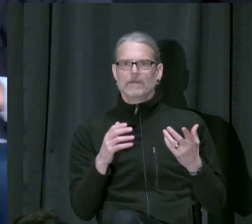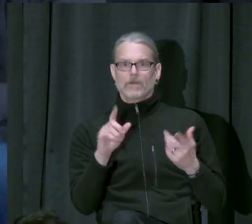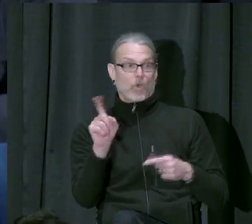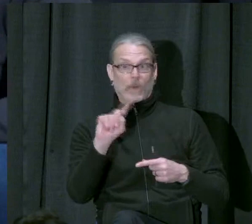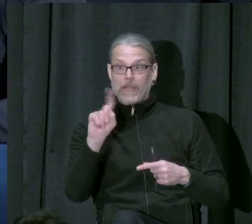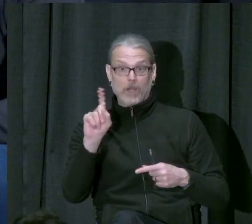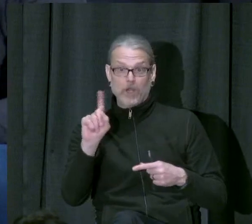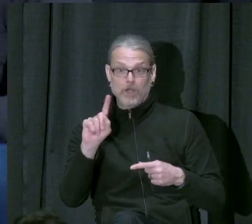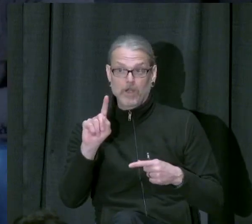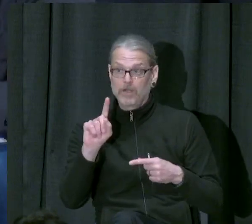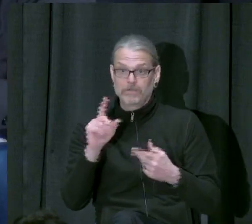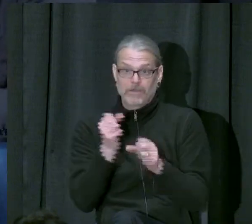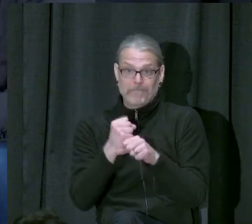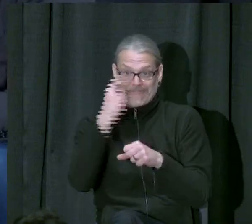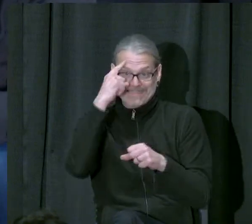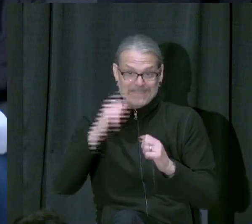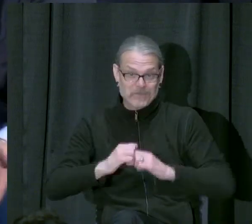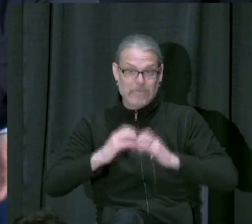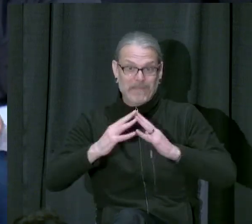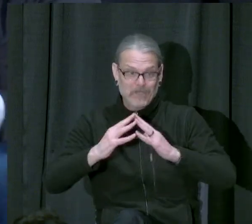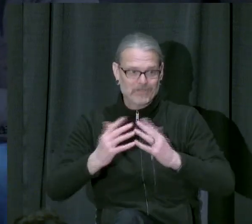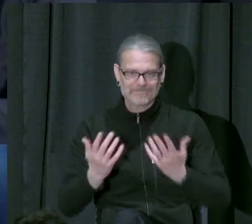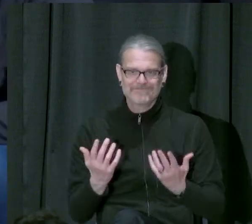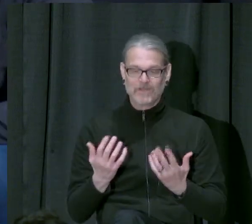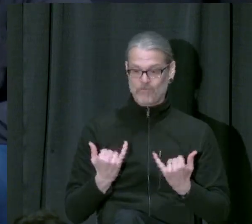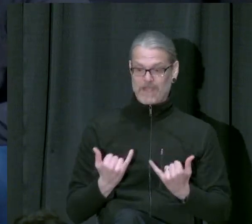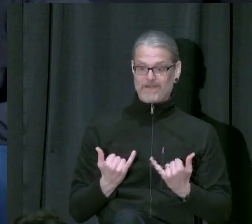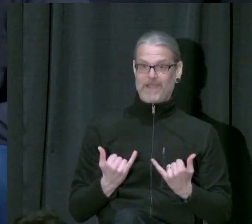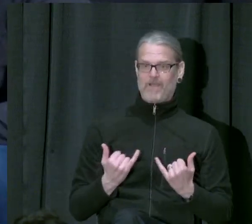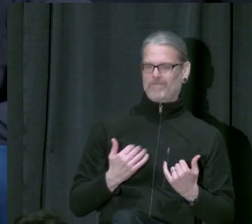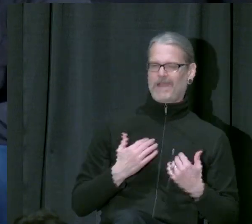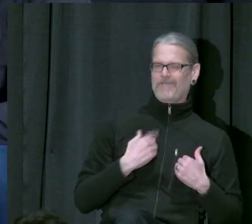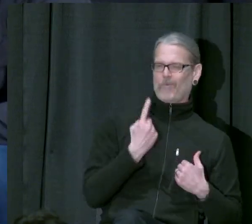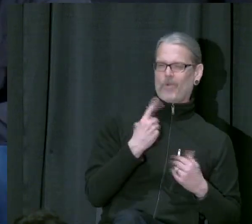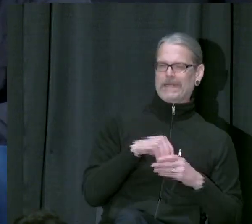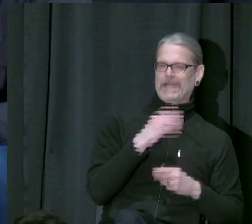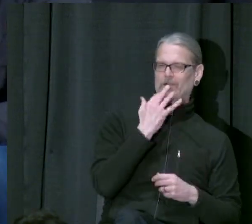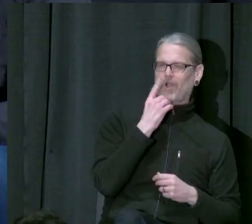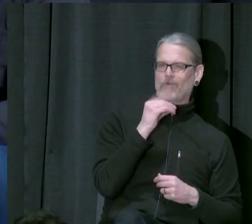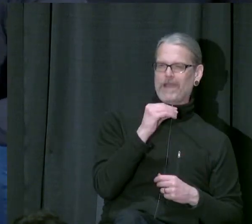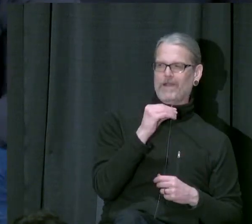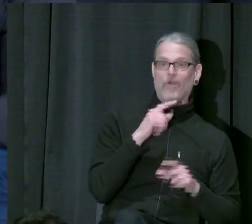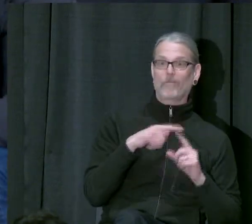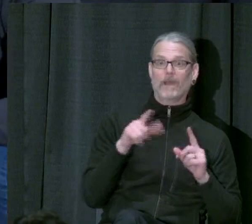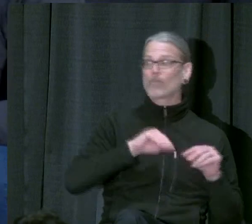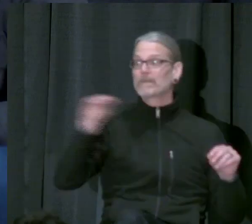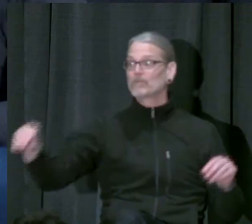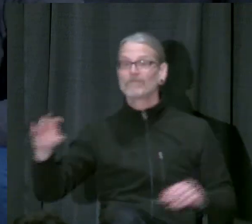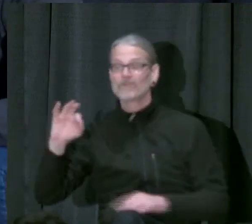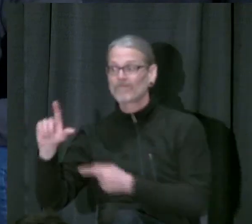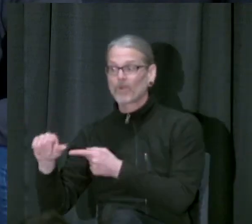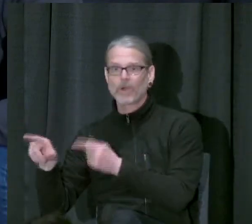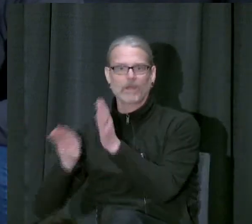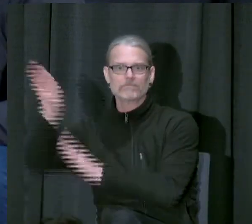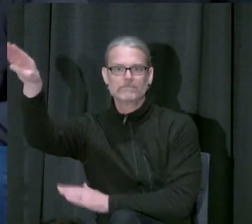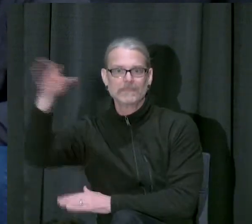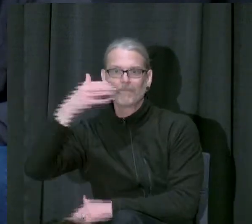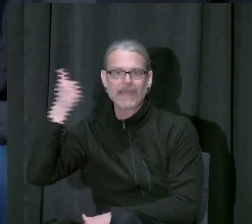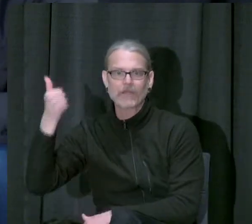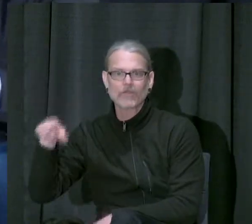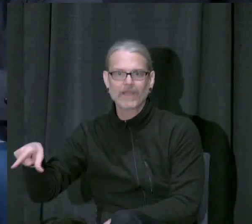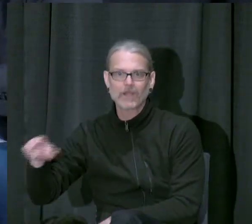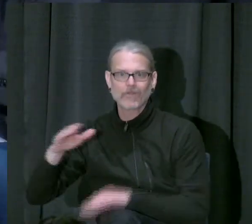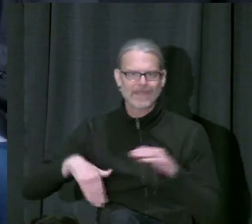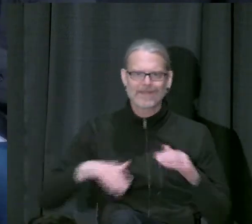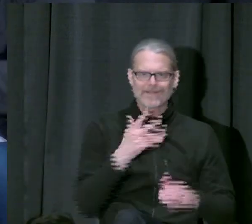it. I have a project now, it originated in Colorado, but it's doing much better in Florida just because of the nature of the project. So